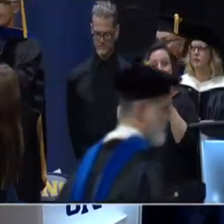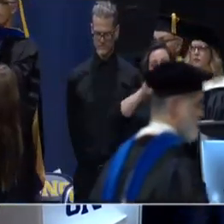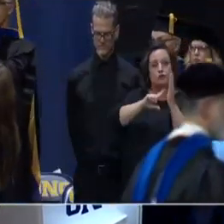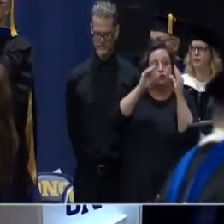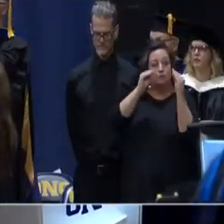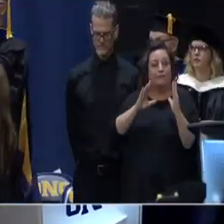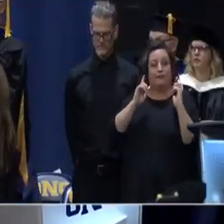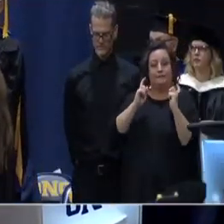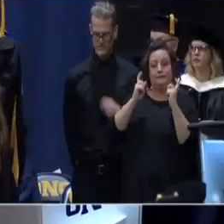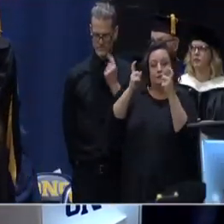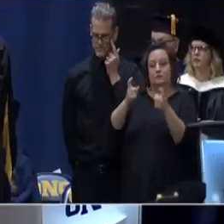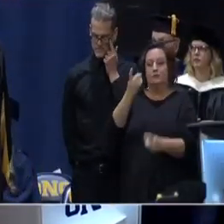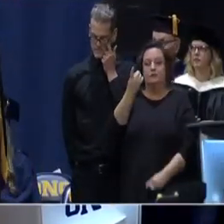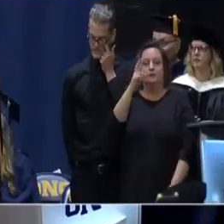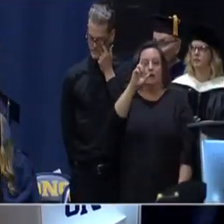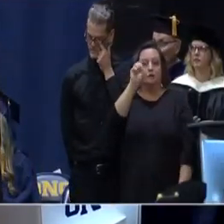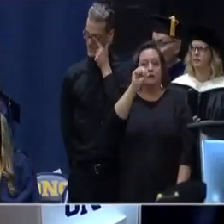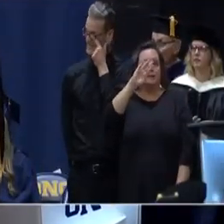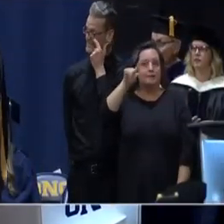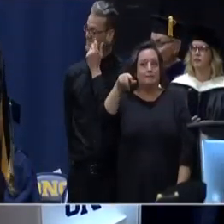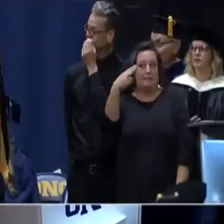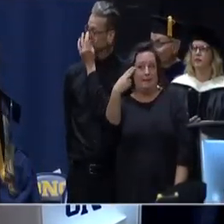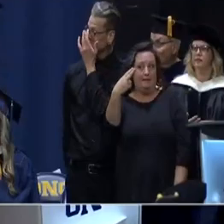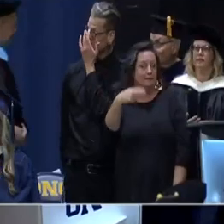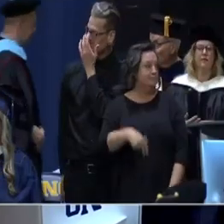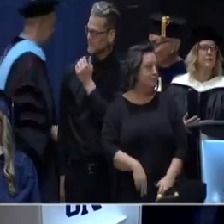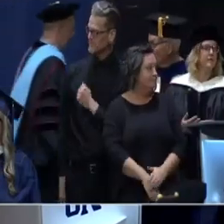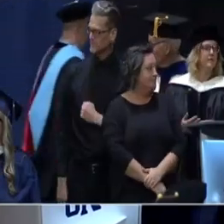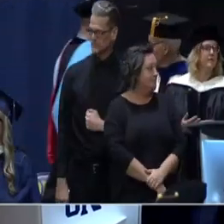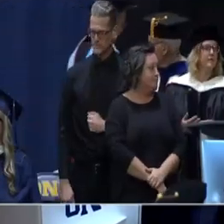professor Dr. Smith.